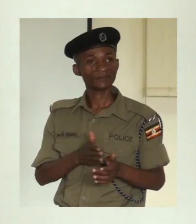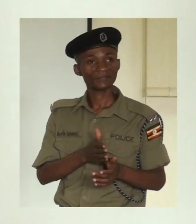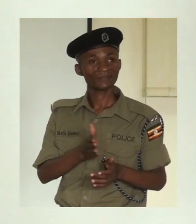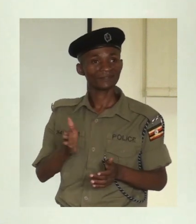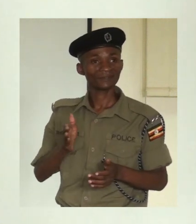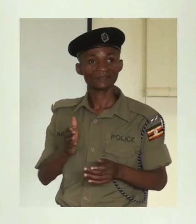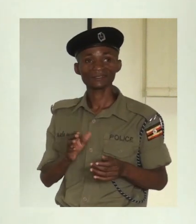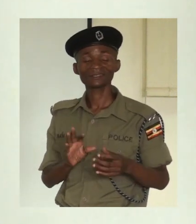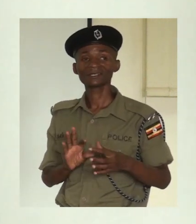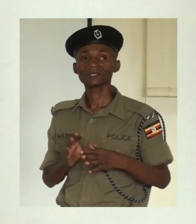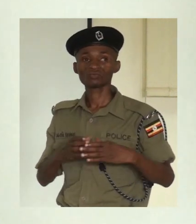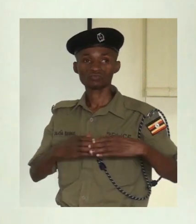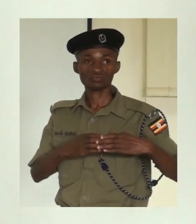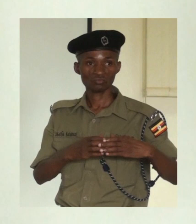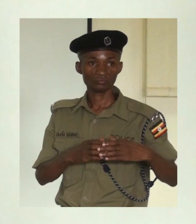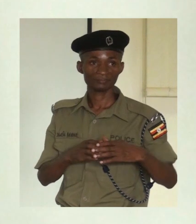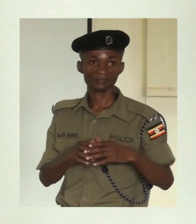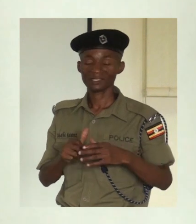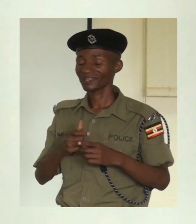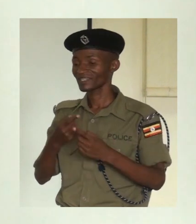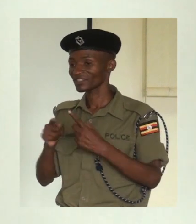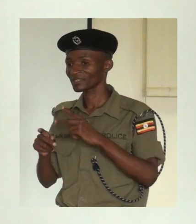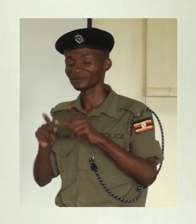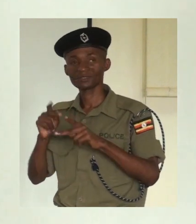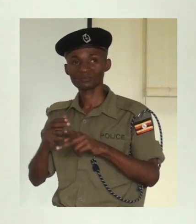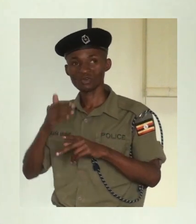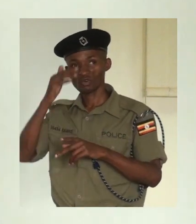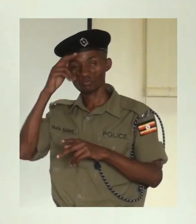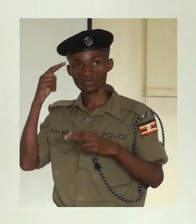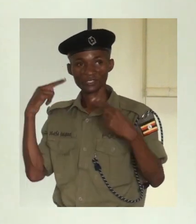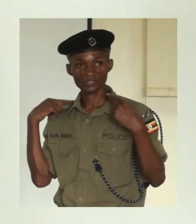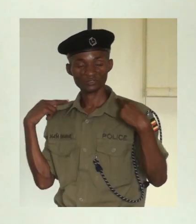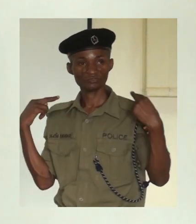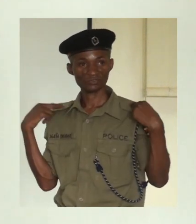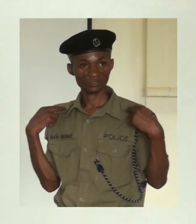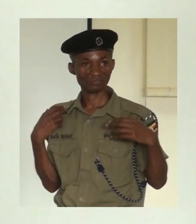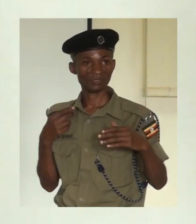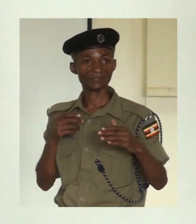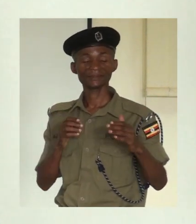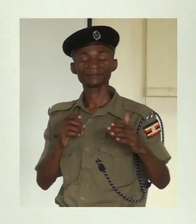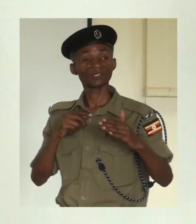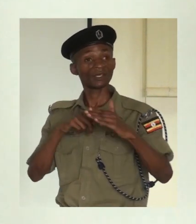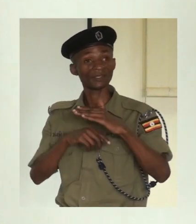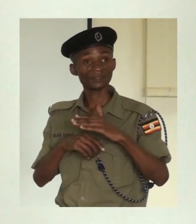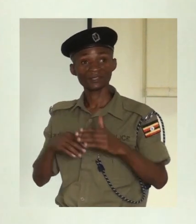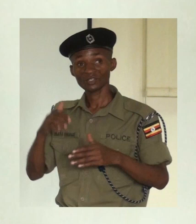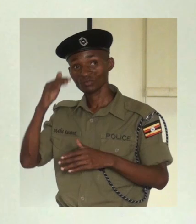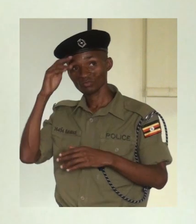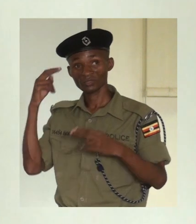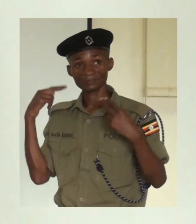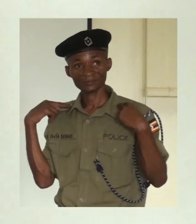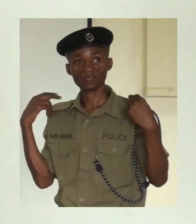intermediary agents, unscrupulous people, police officers who are already in the force, they will